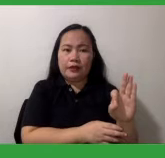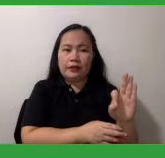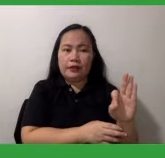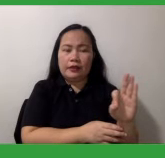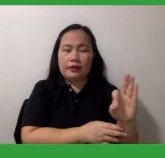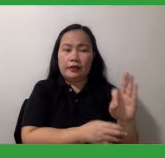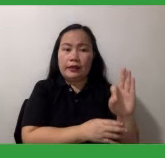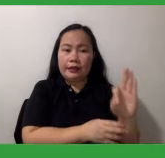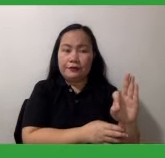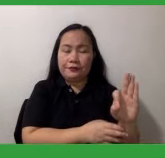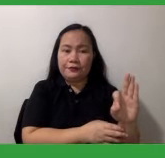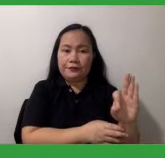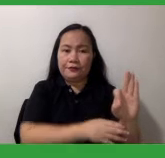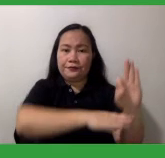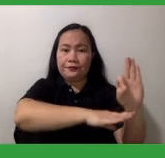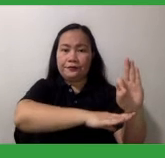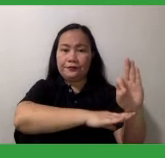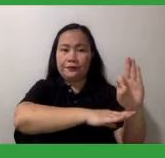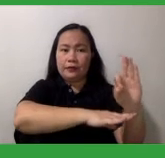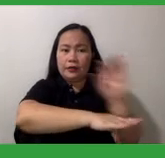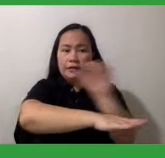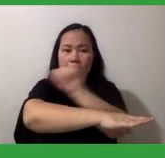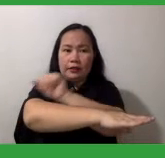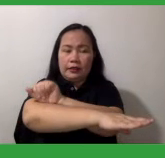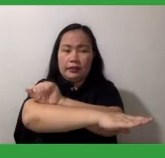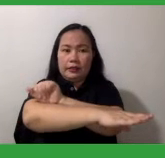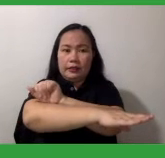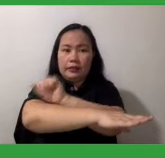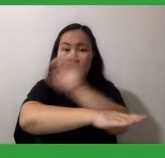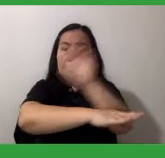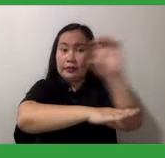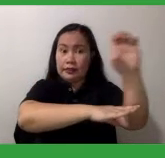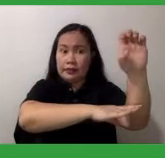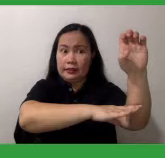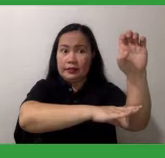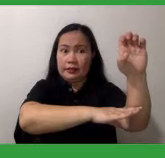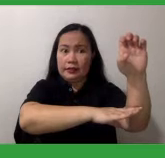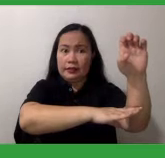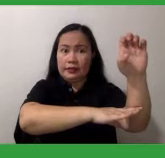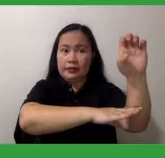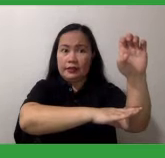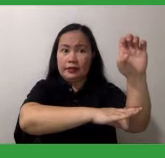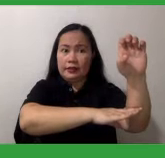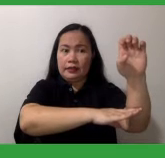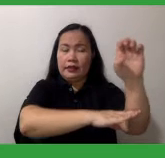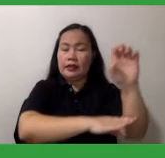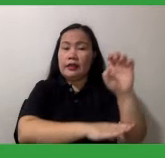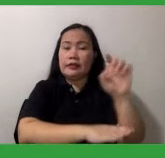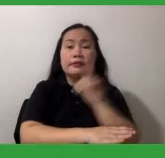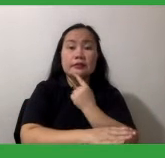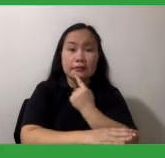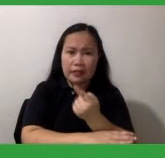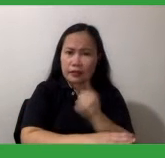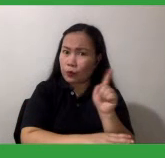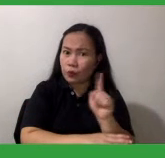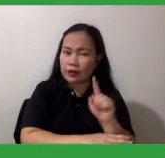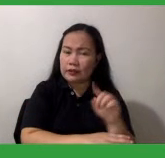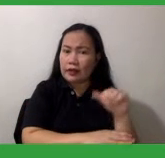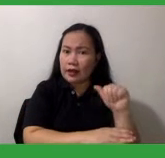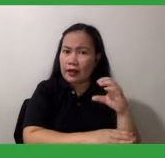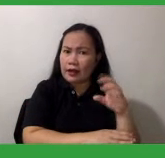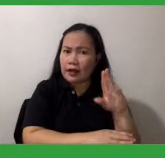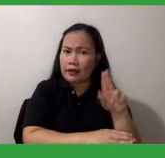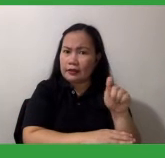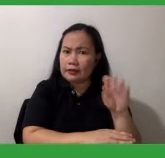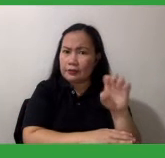F, so gamitin natin yung AF and then AE. So again, this is angle FAE